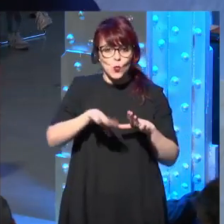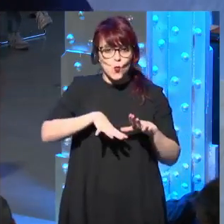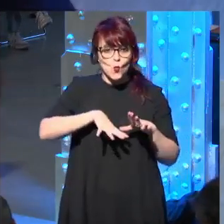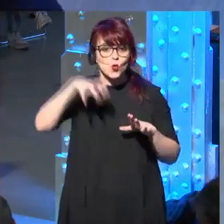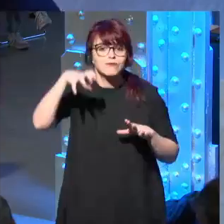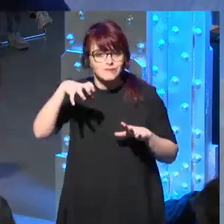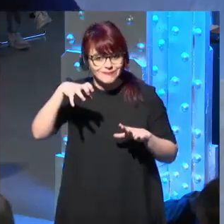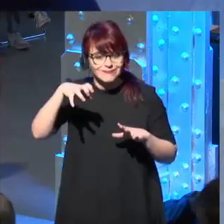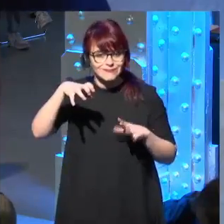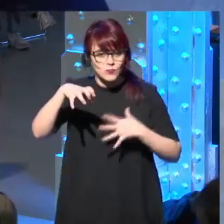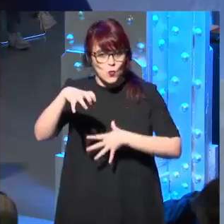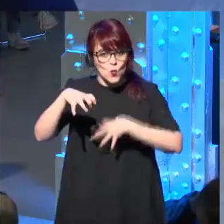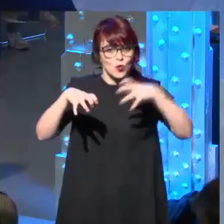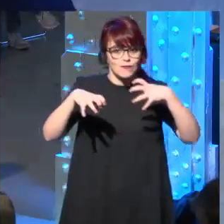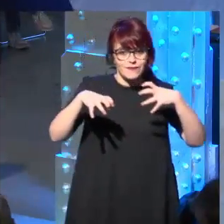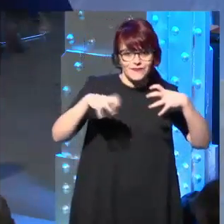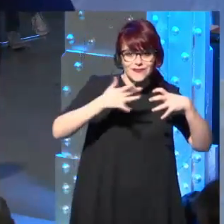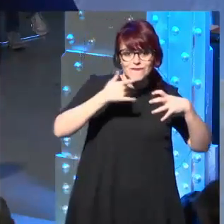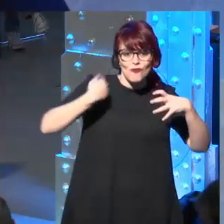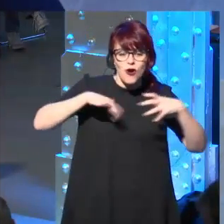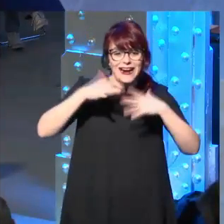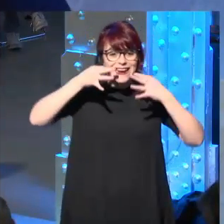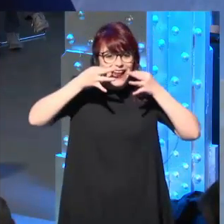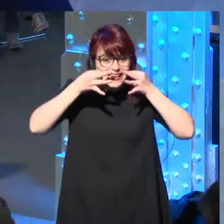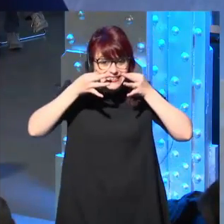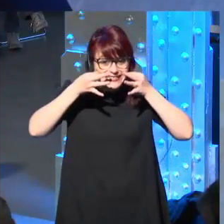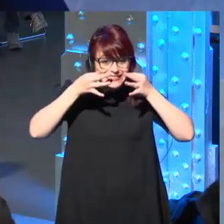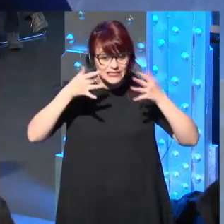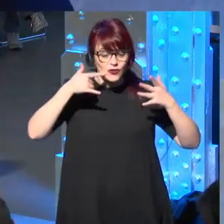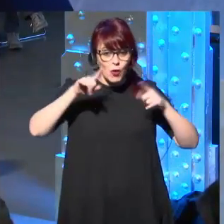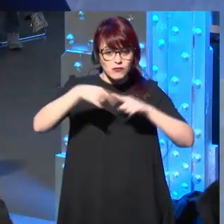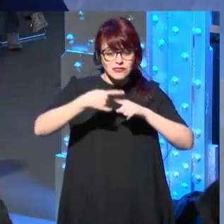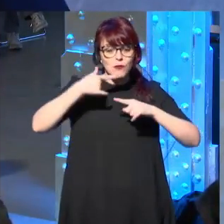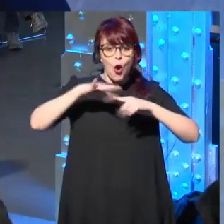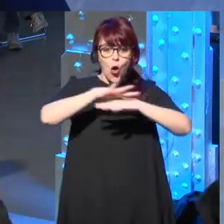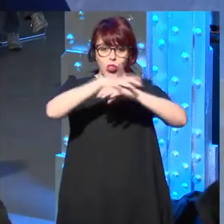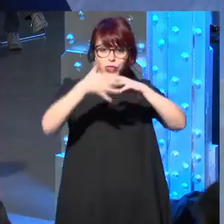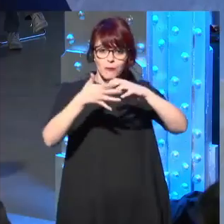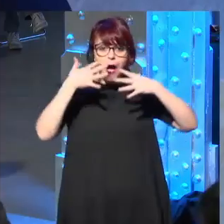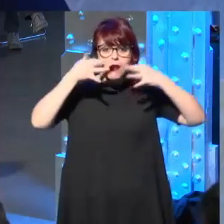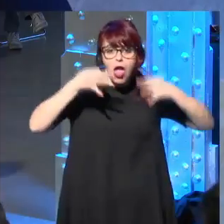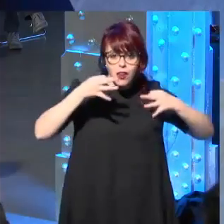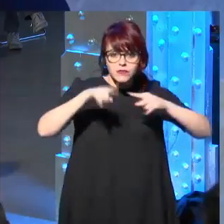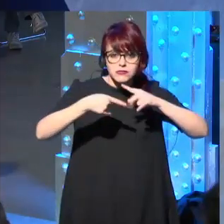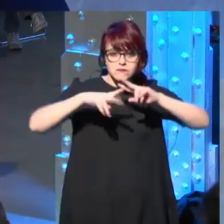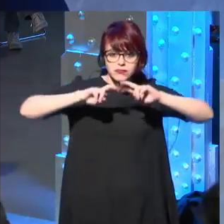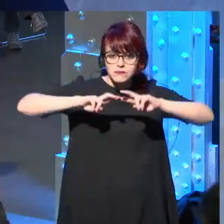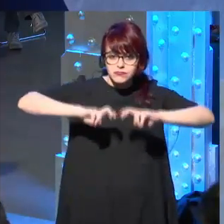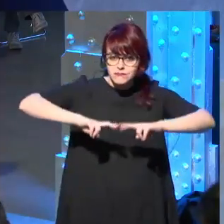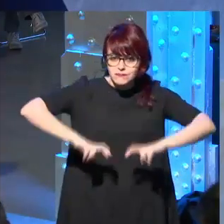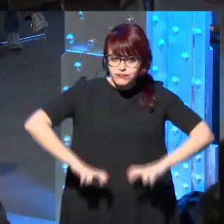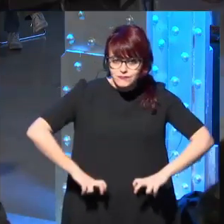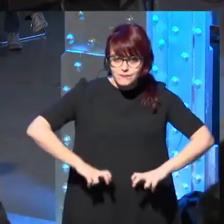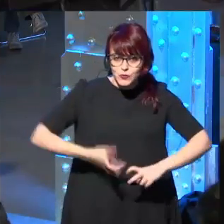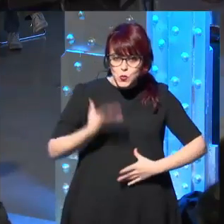but then good fiction implies spirit. Yes, I'm very happy about what you said. Thank you.